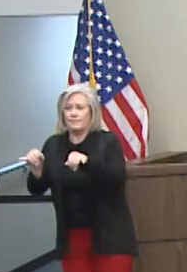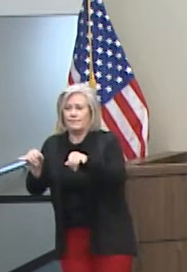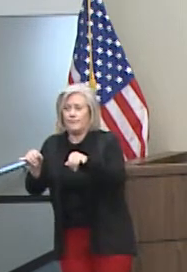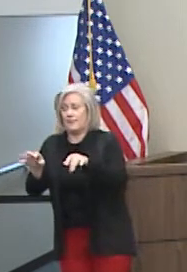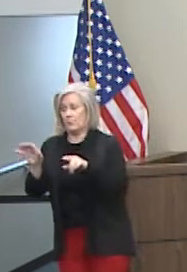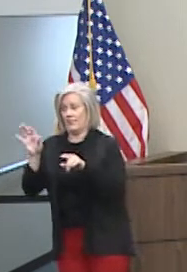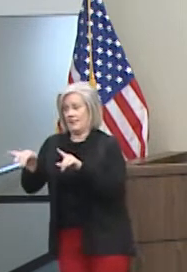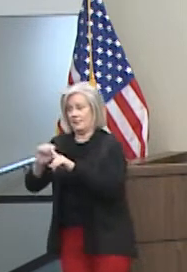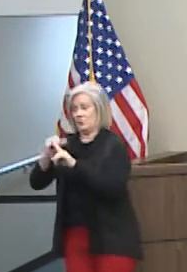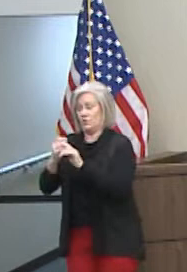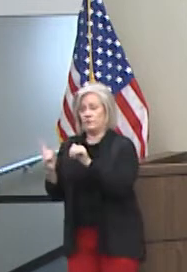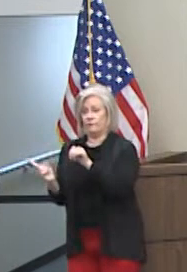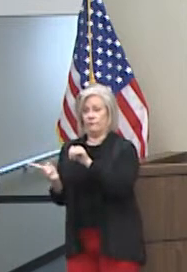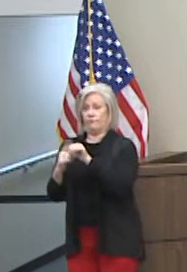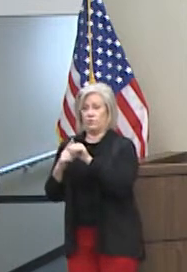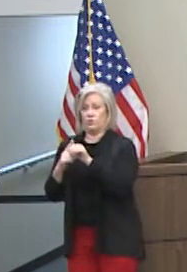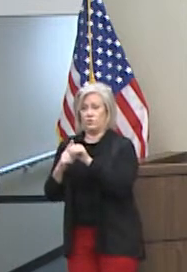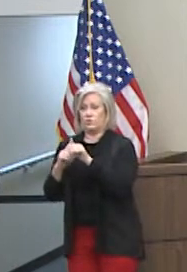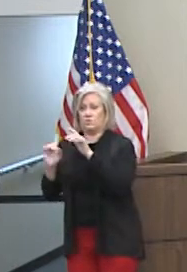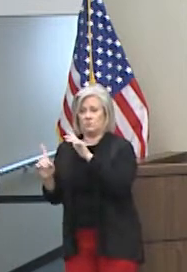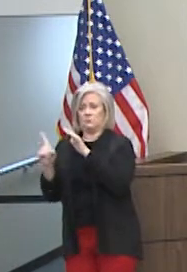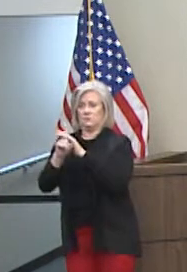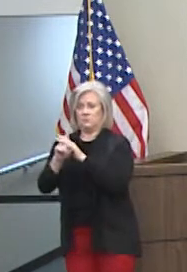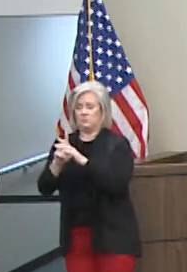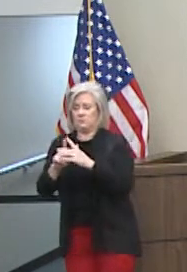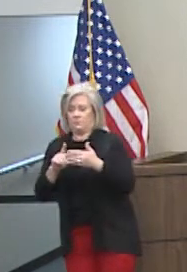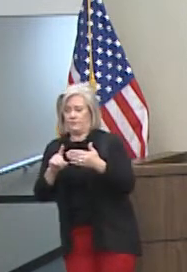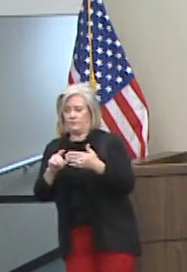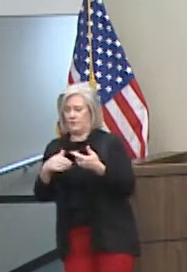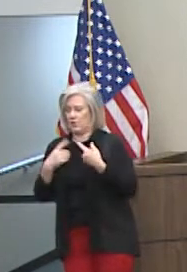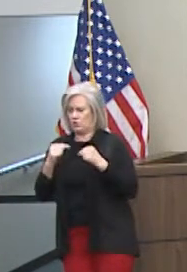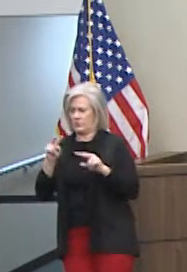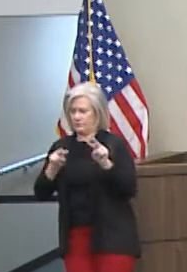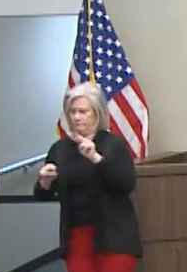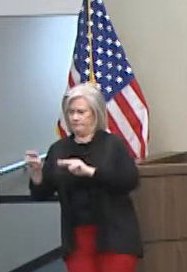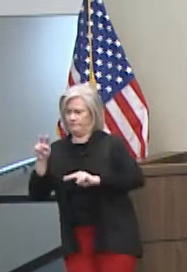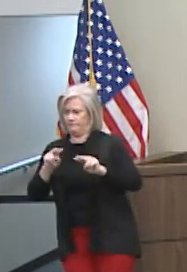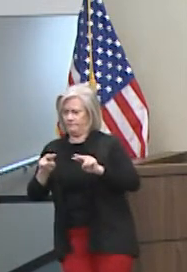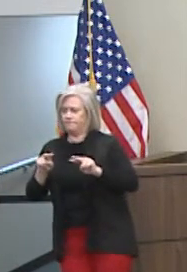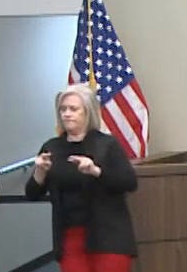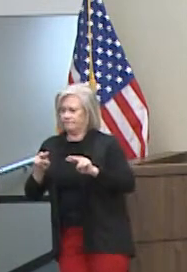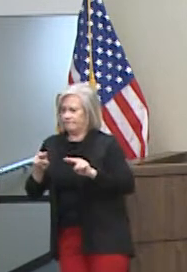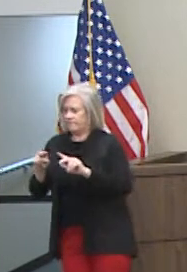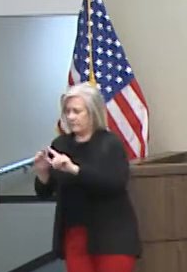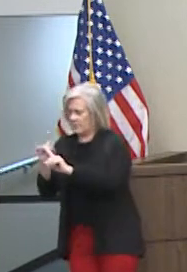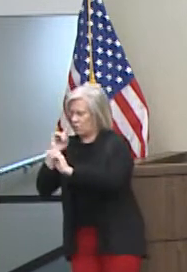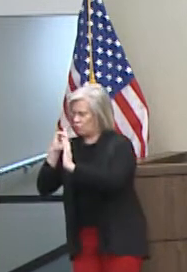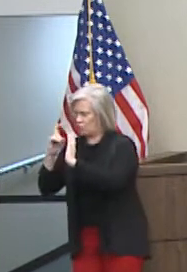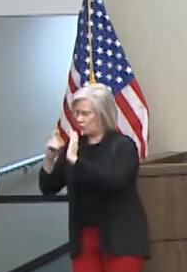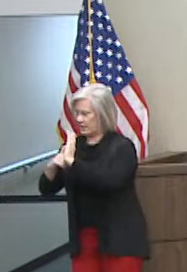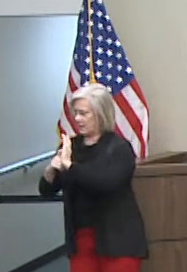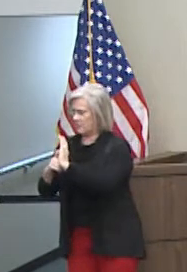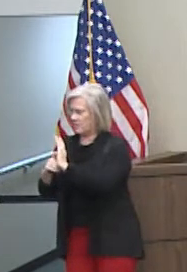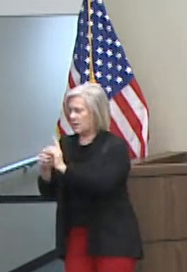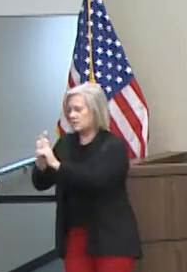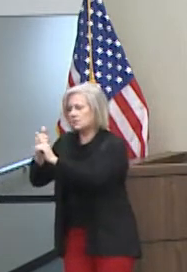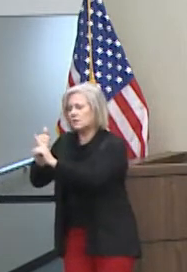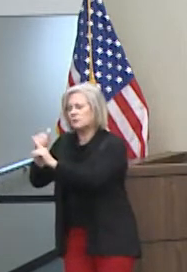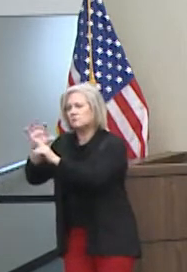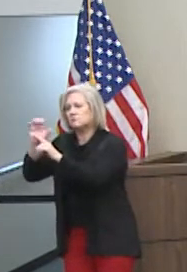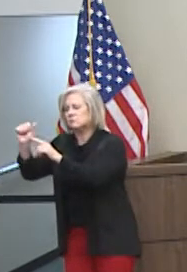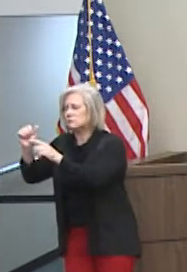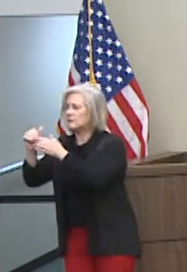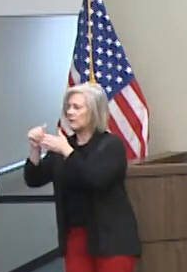arose, I was very careful to try to construct it as a balance between recognizing his immense leadership and